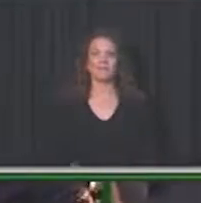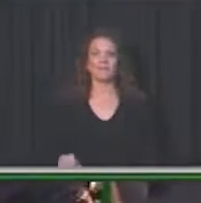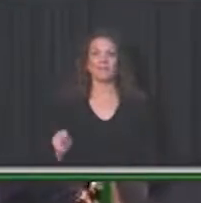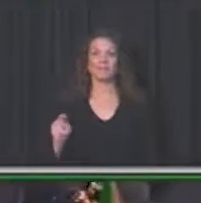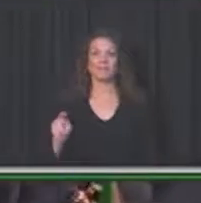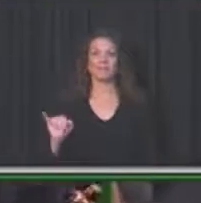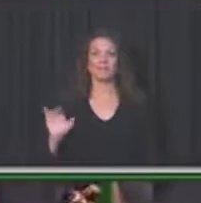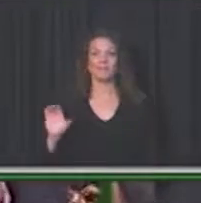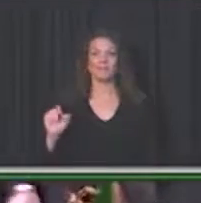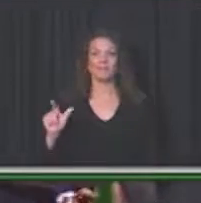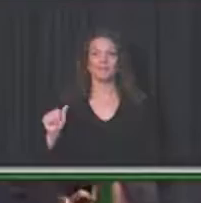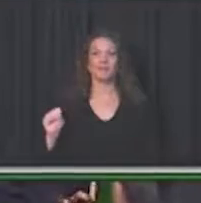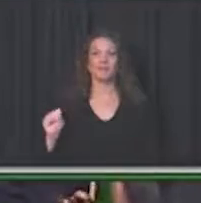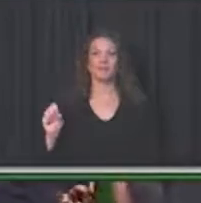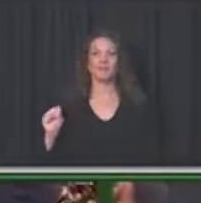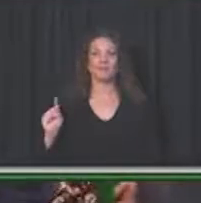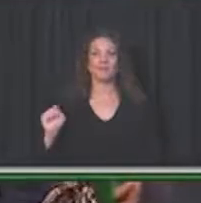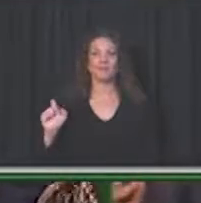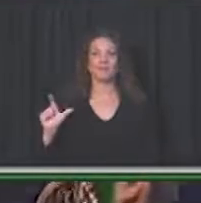Nicholas Stillison.